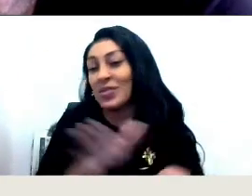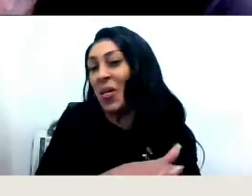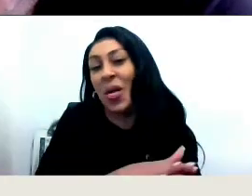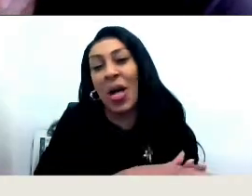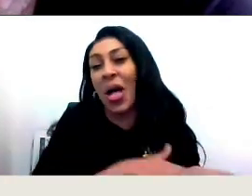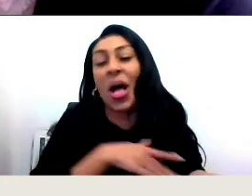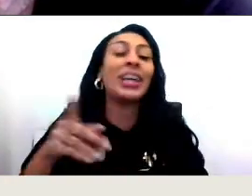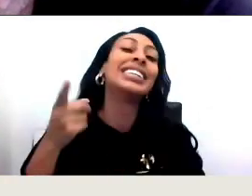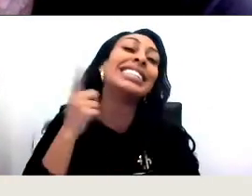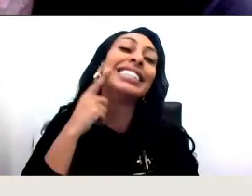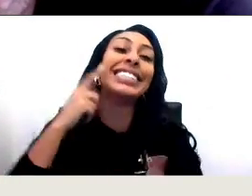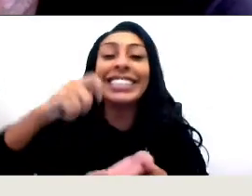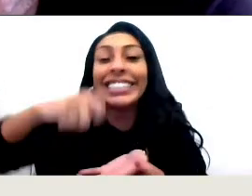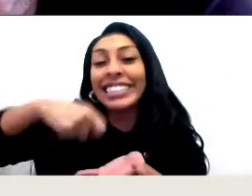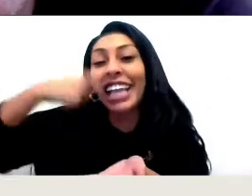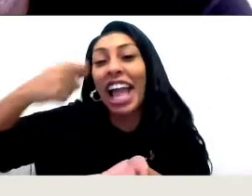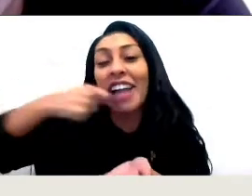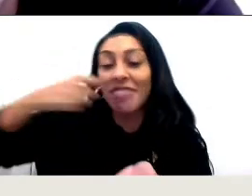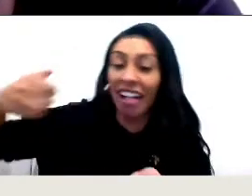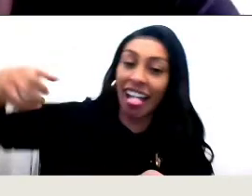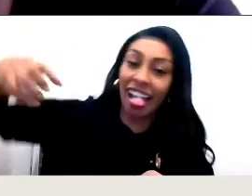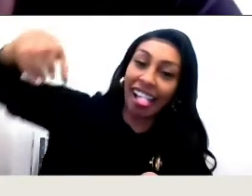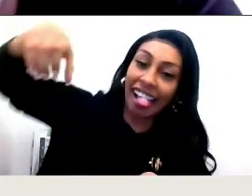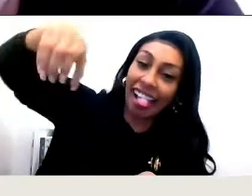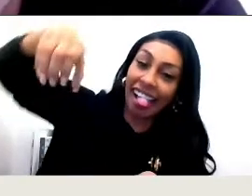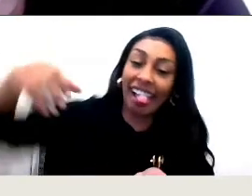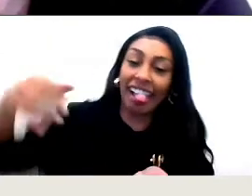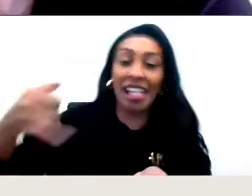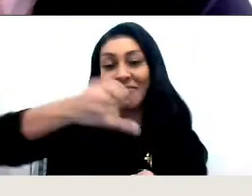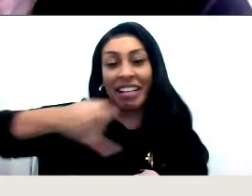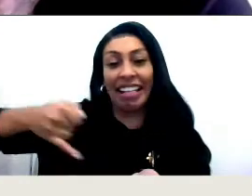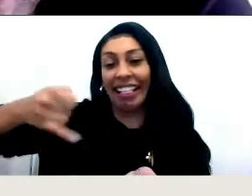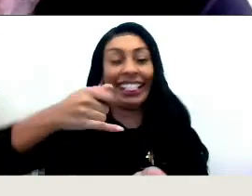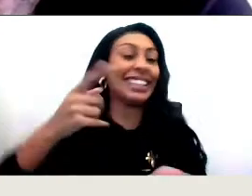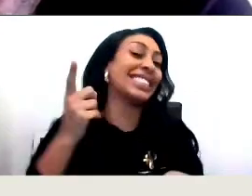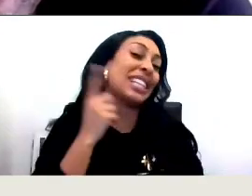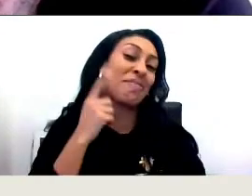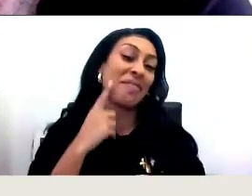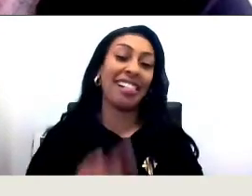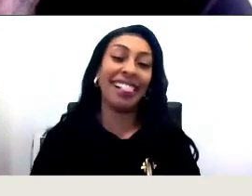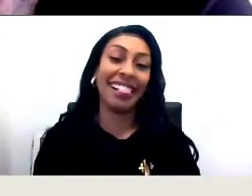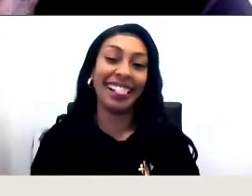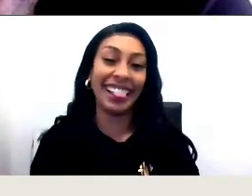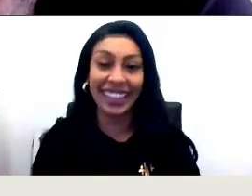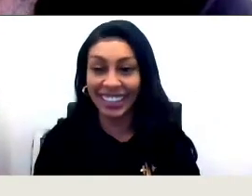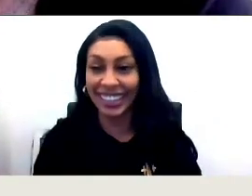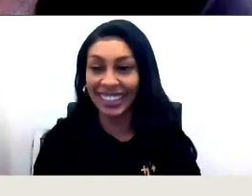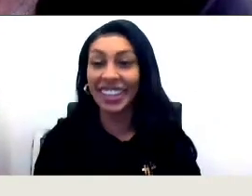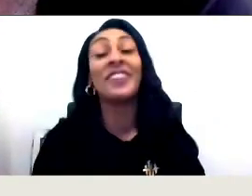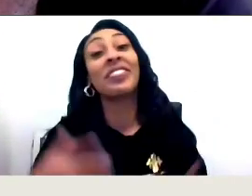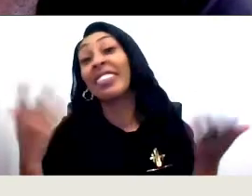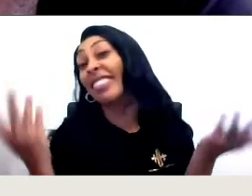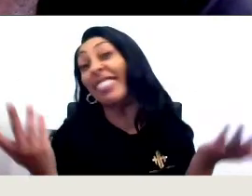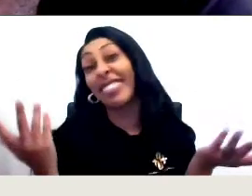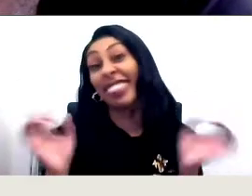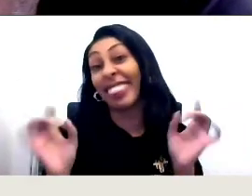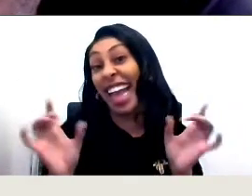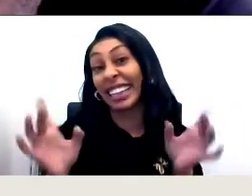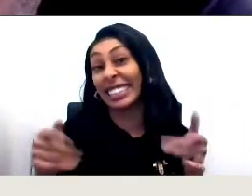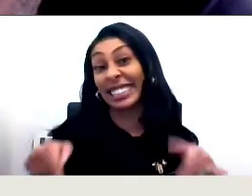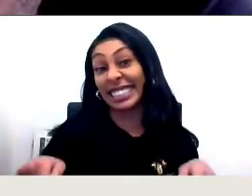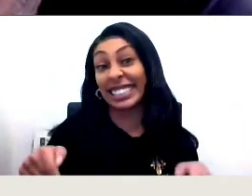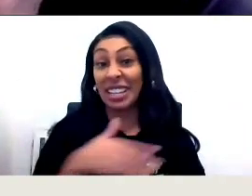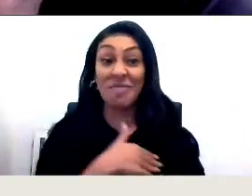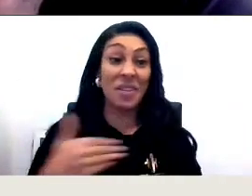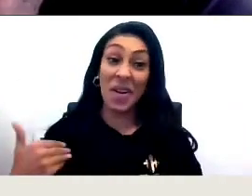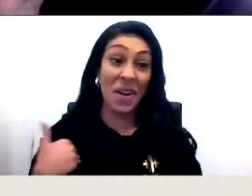just get some cereal that I could just pour out the pack, put some milk on it. I'm on my way. So that is all I've got to look forward to. So